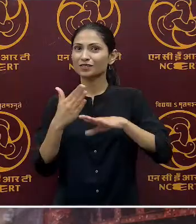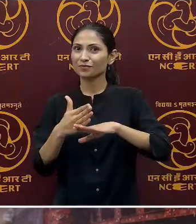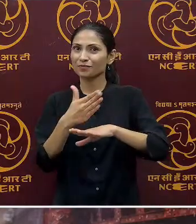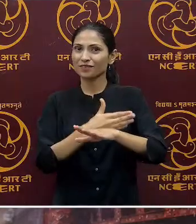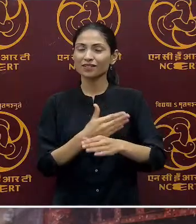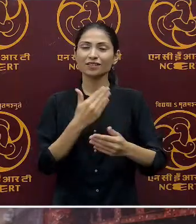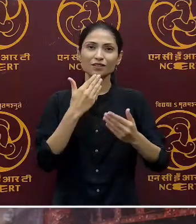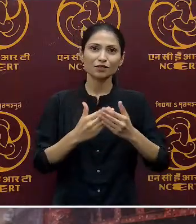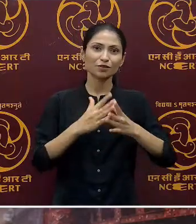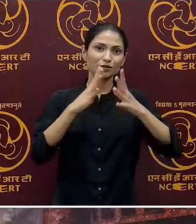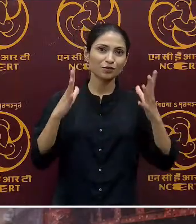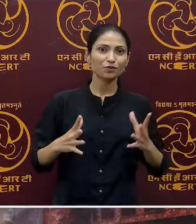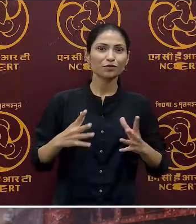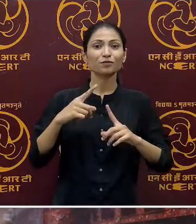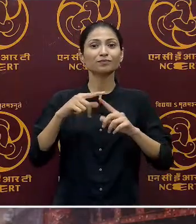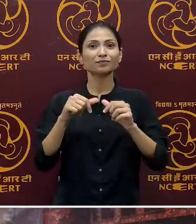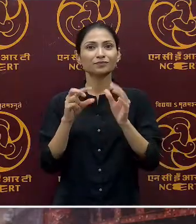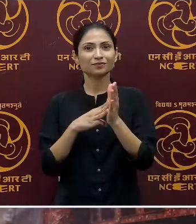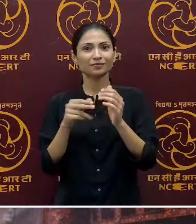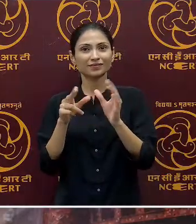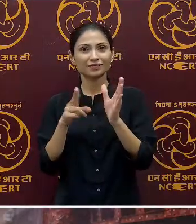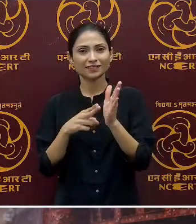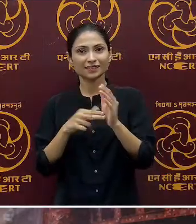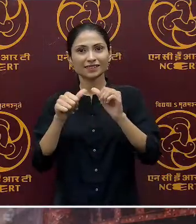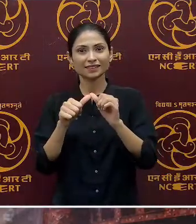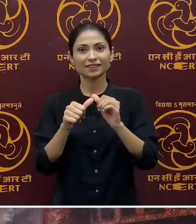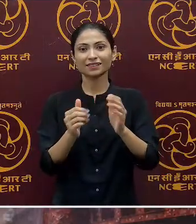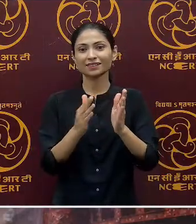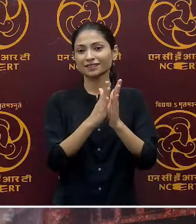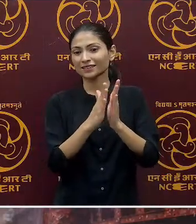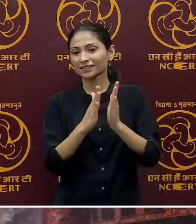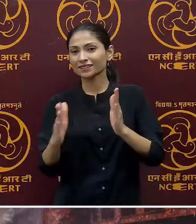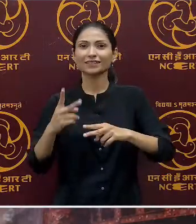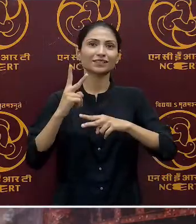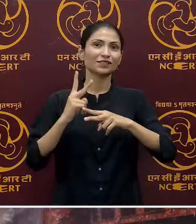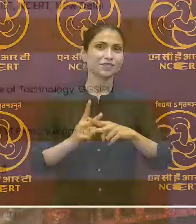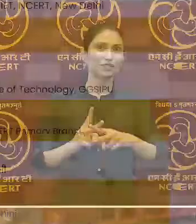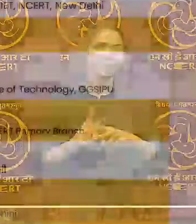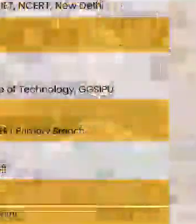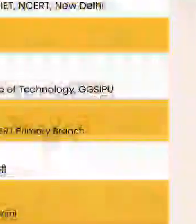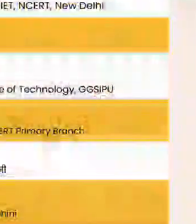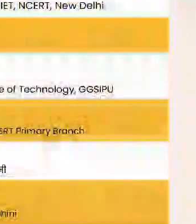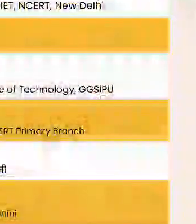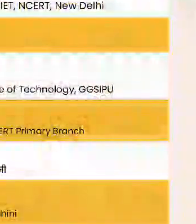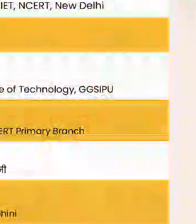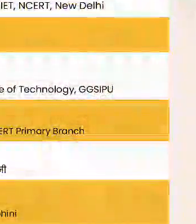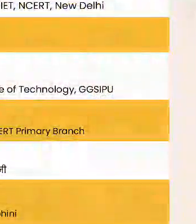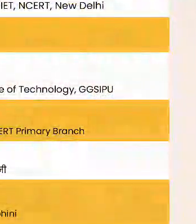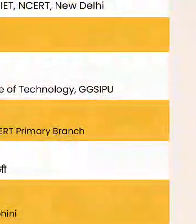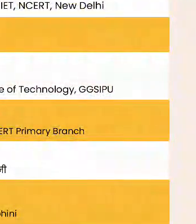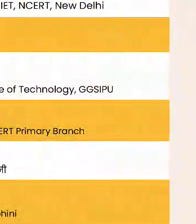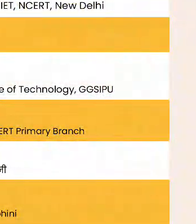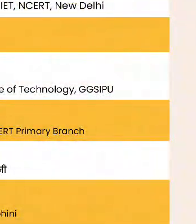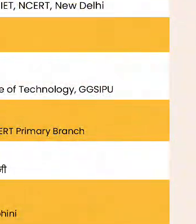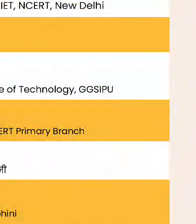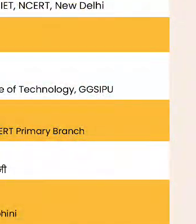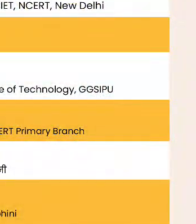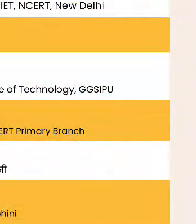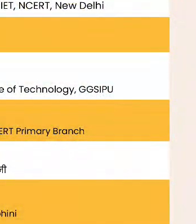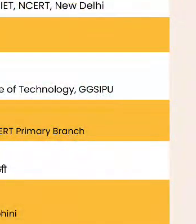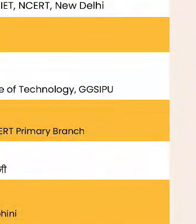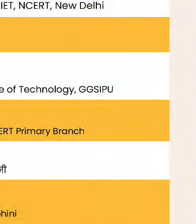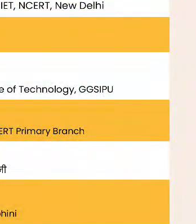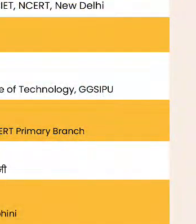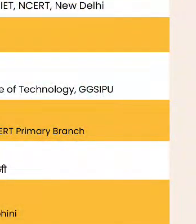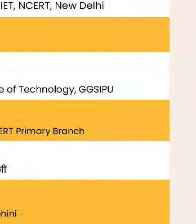for being with us throughout the program. And let me just show you a glimpse of the schedule that we have for the entire day. You can see it on your